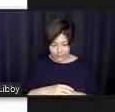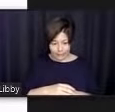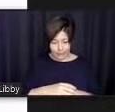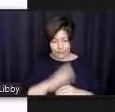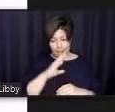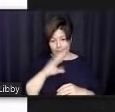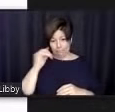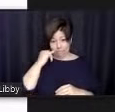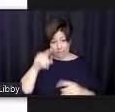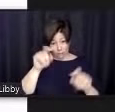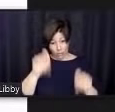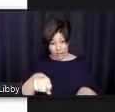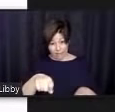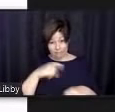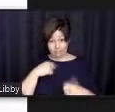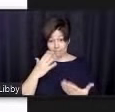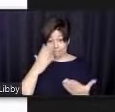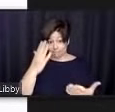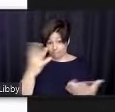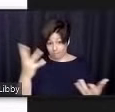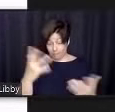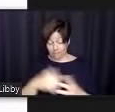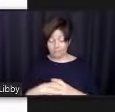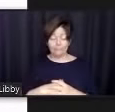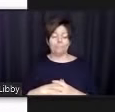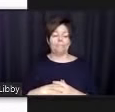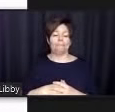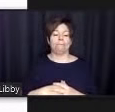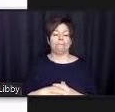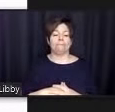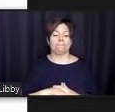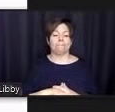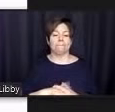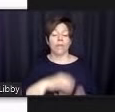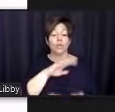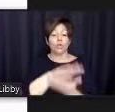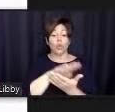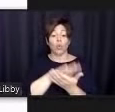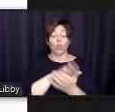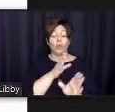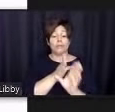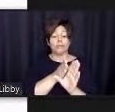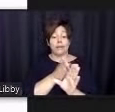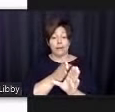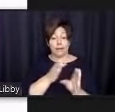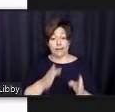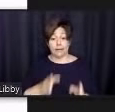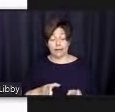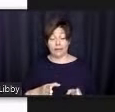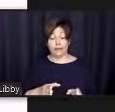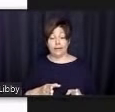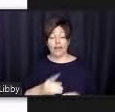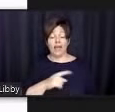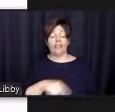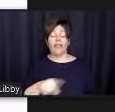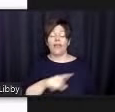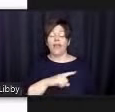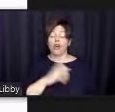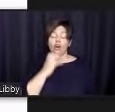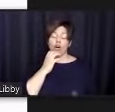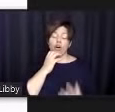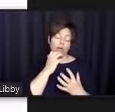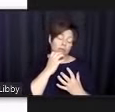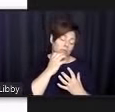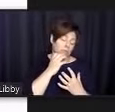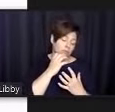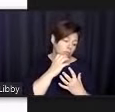this, this is what I recommend, is school psychs are worth their weight in gold. They